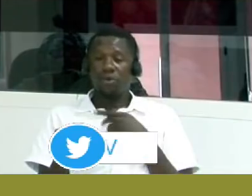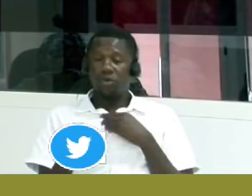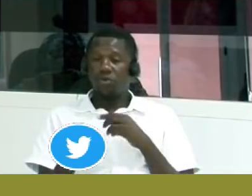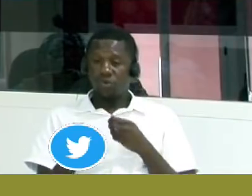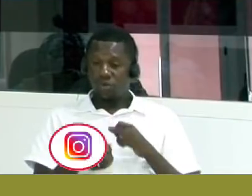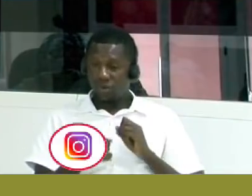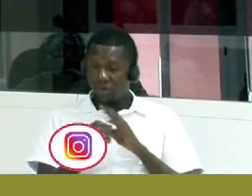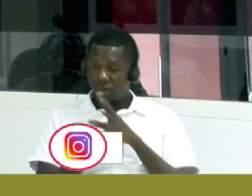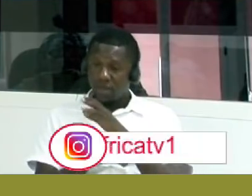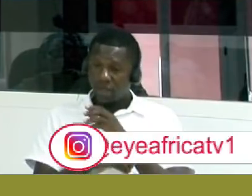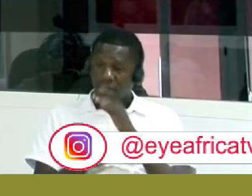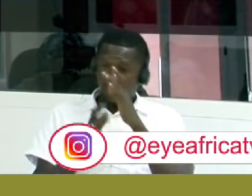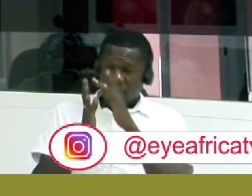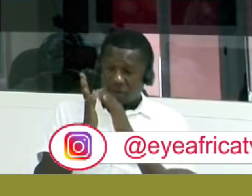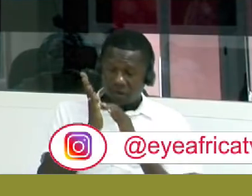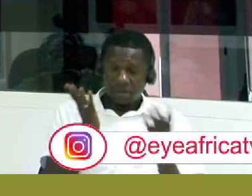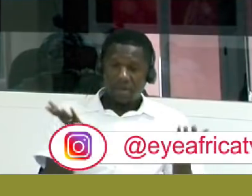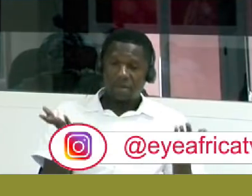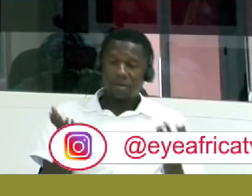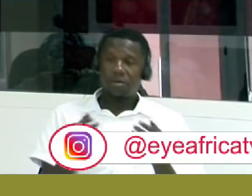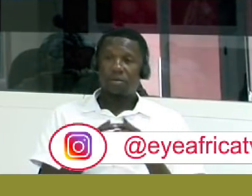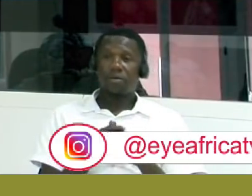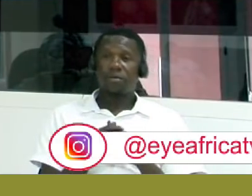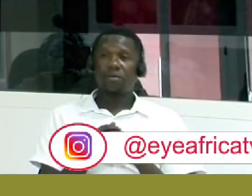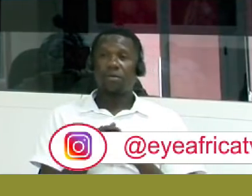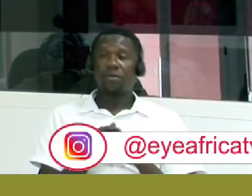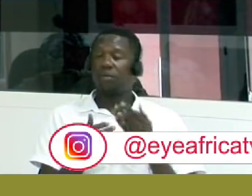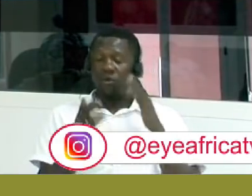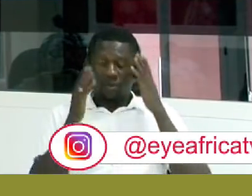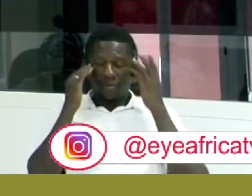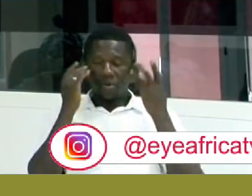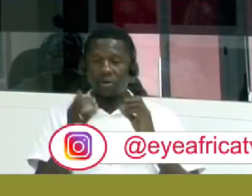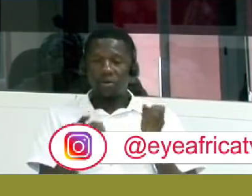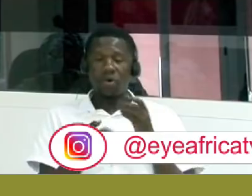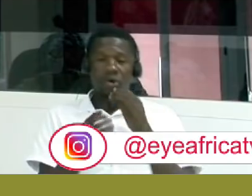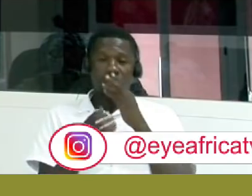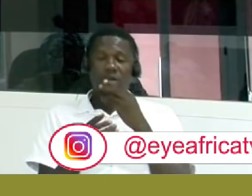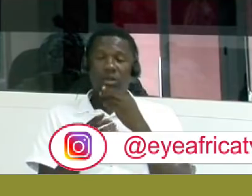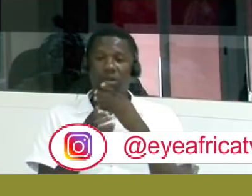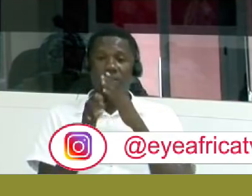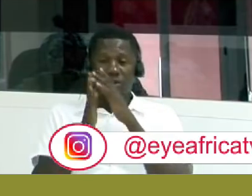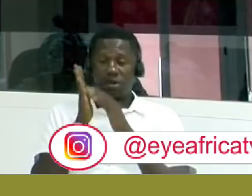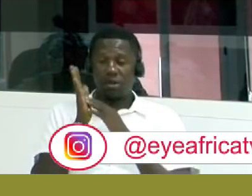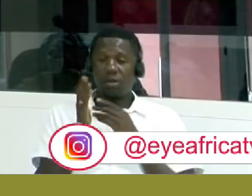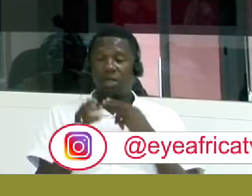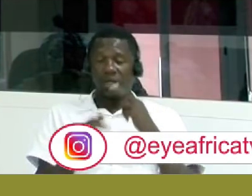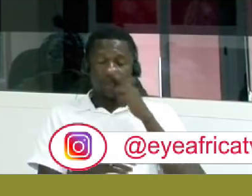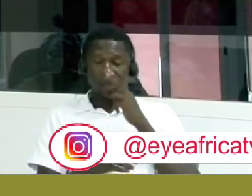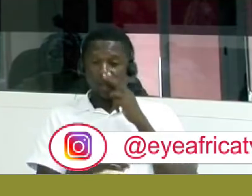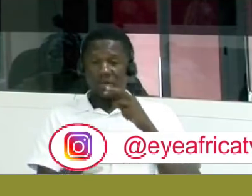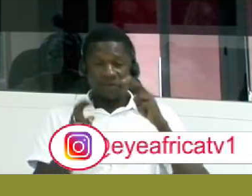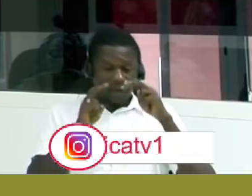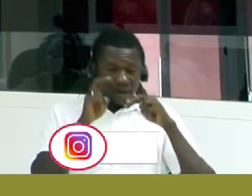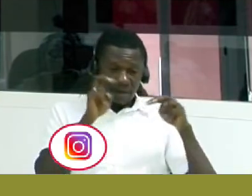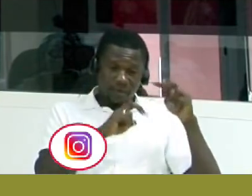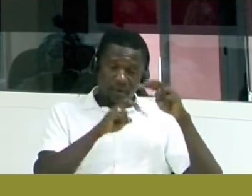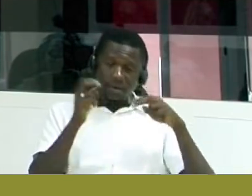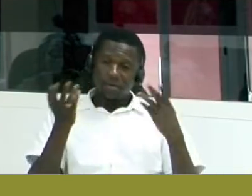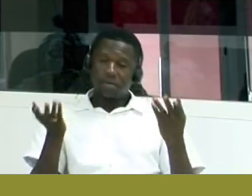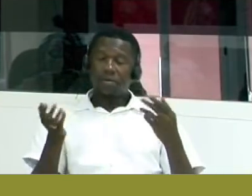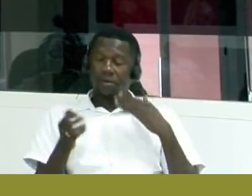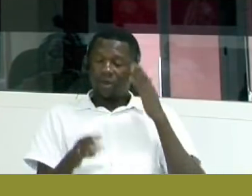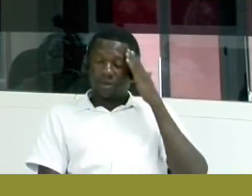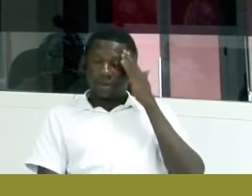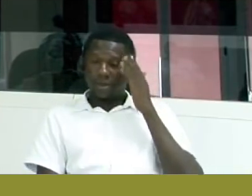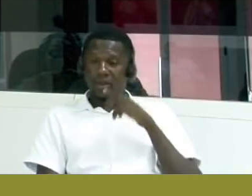audit? I don't know whether I'm going to call it an audit, but I tried to inquire, and I knew that